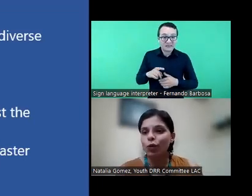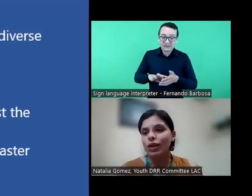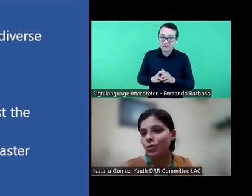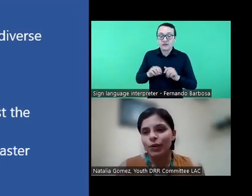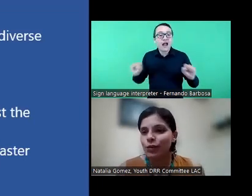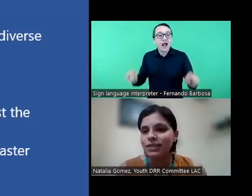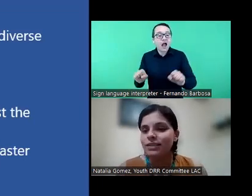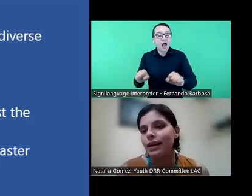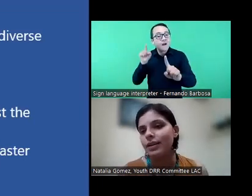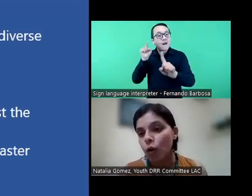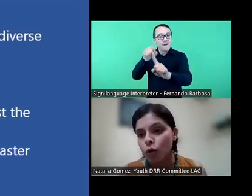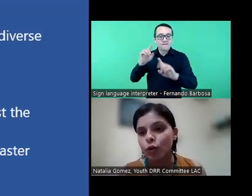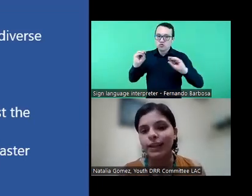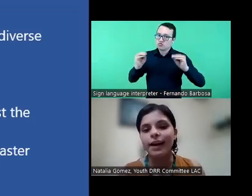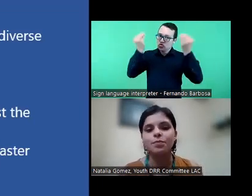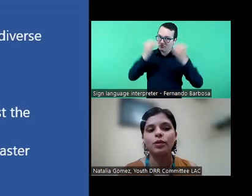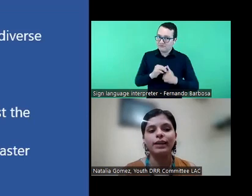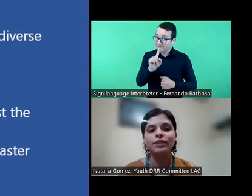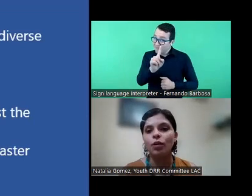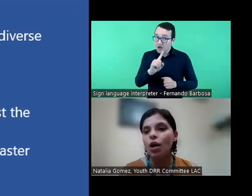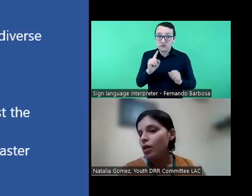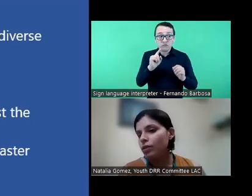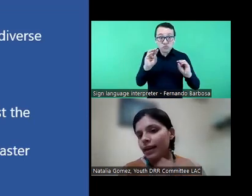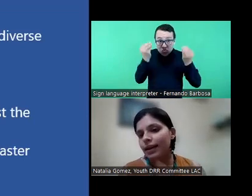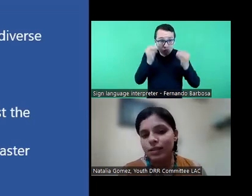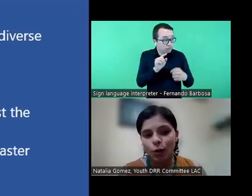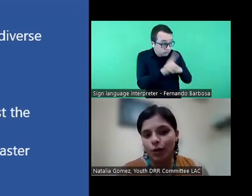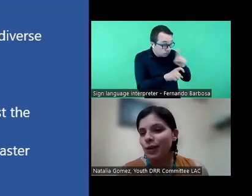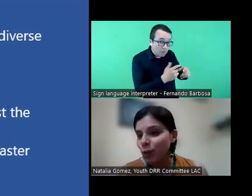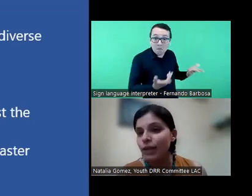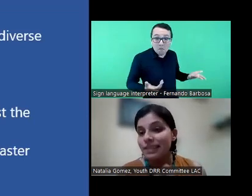are actions who have to do with youth. However, youth are not even consulted upon.